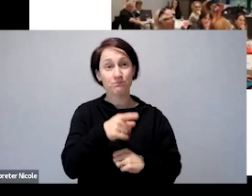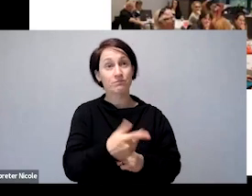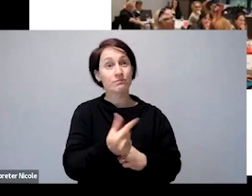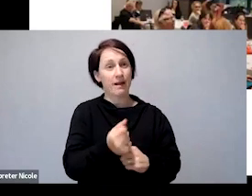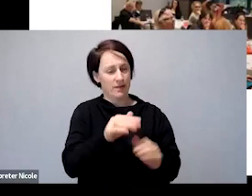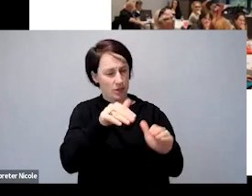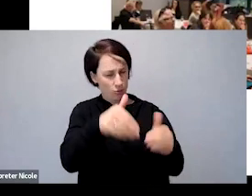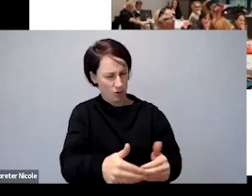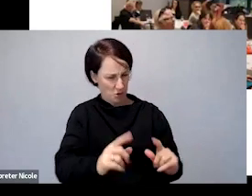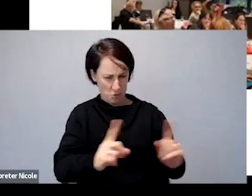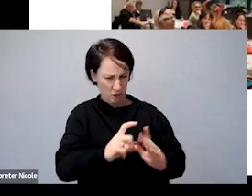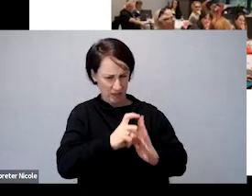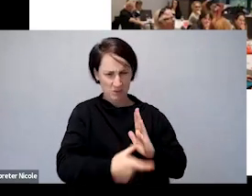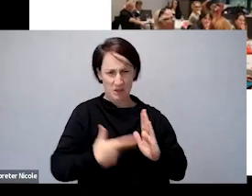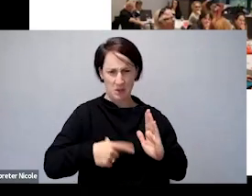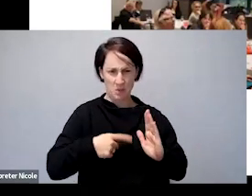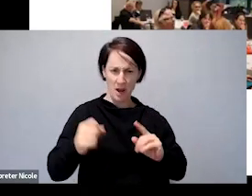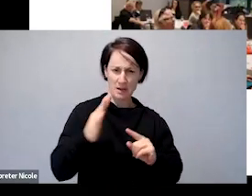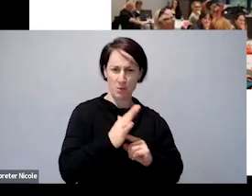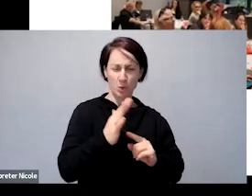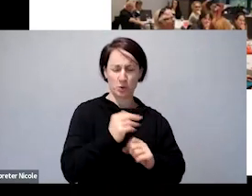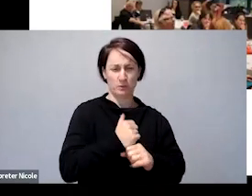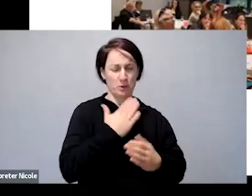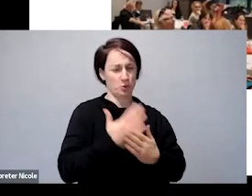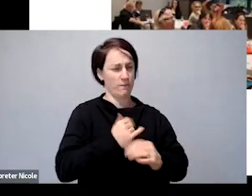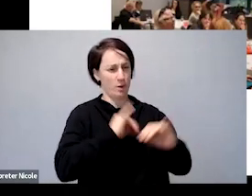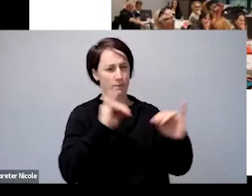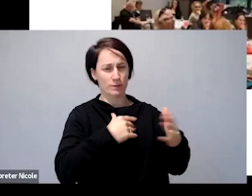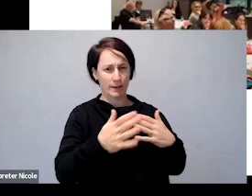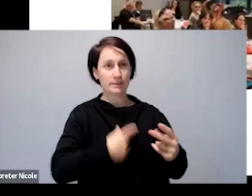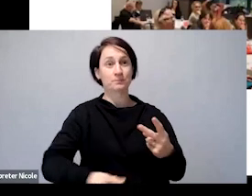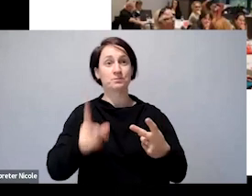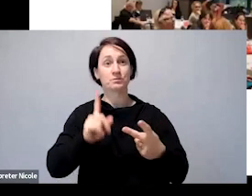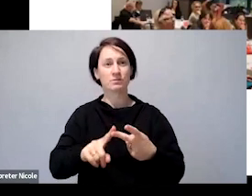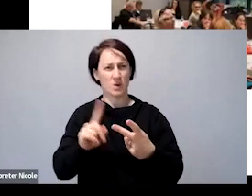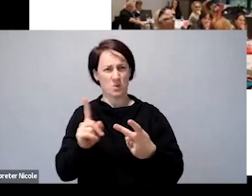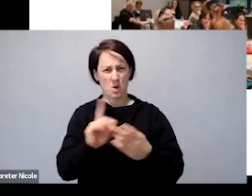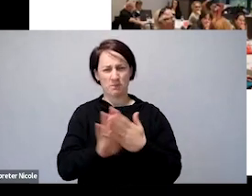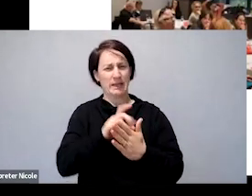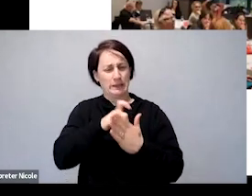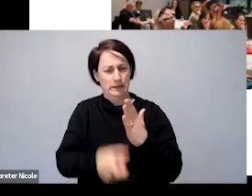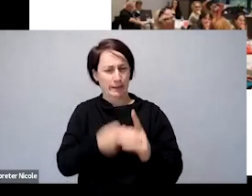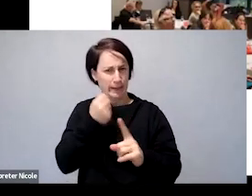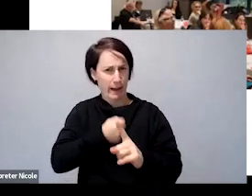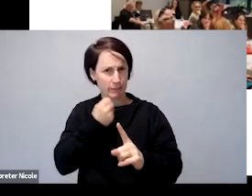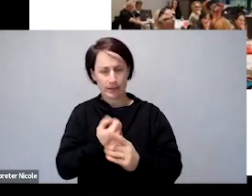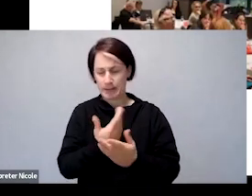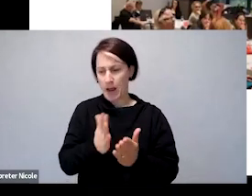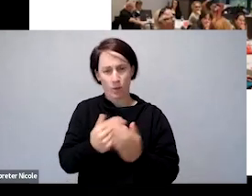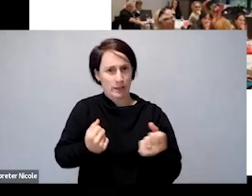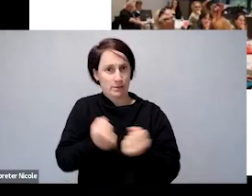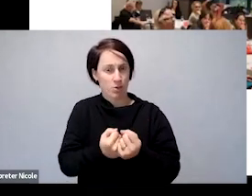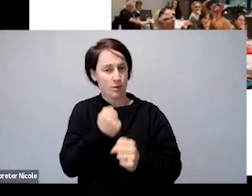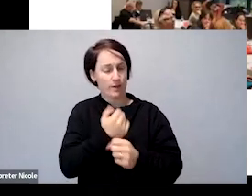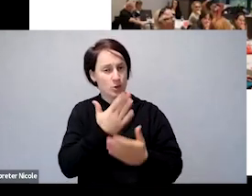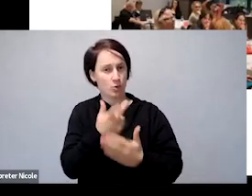what is disability and why is it important for emergency managers. What is disability advocacy all about, and how do I support and enable that and use